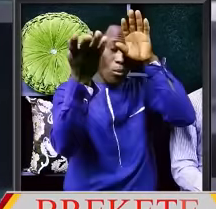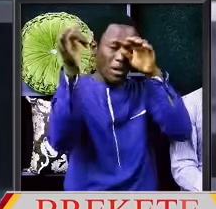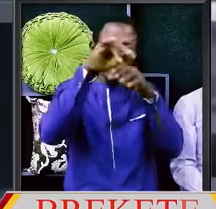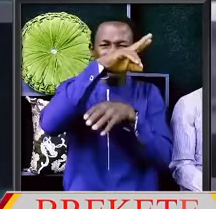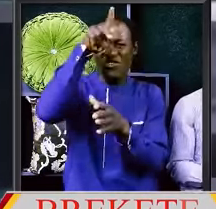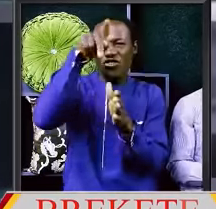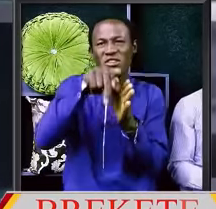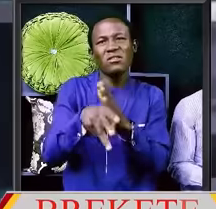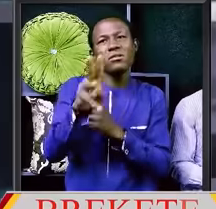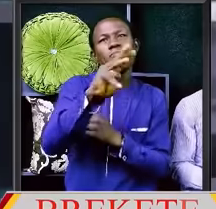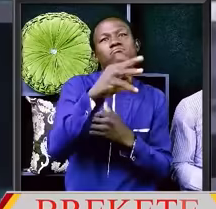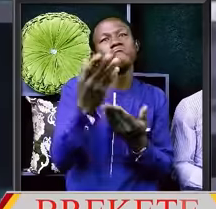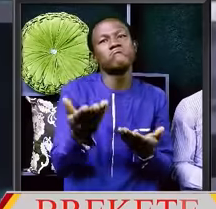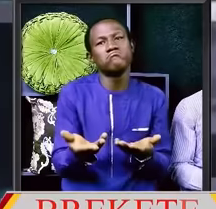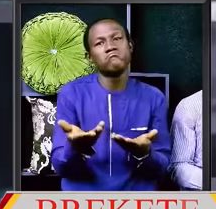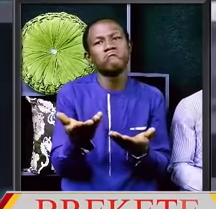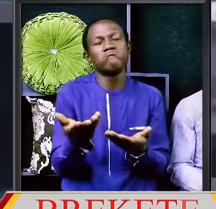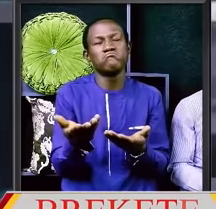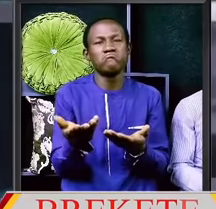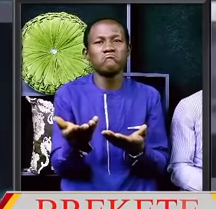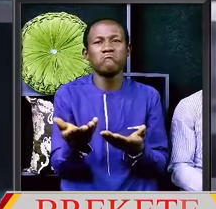day.